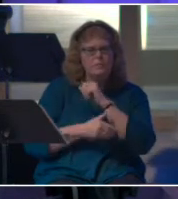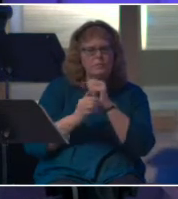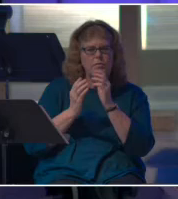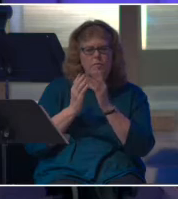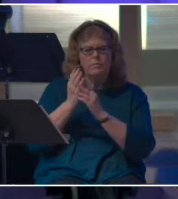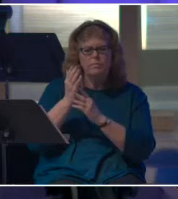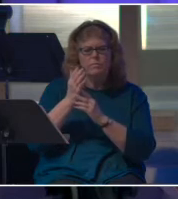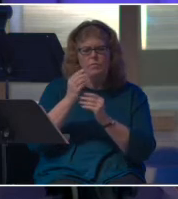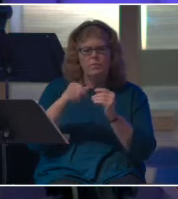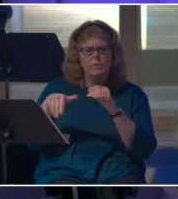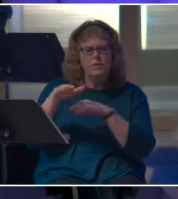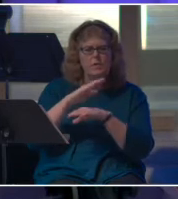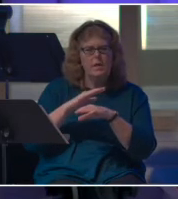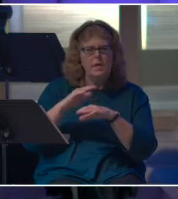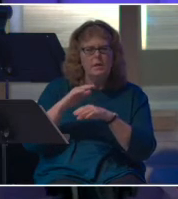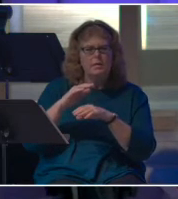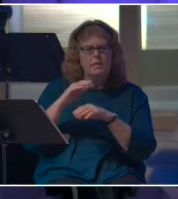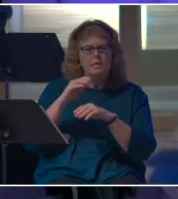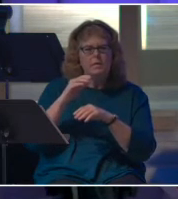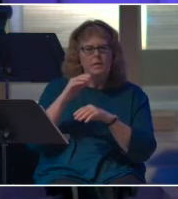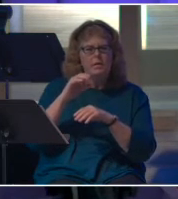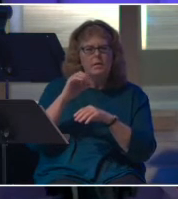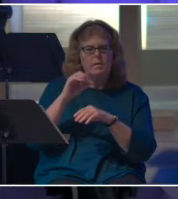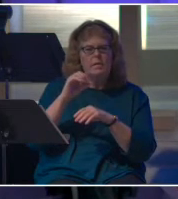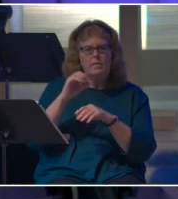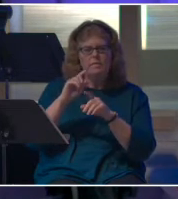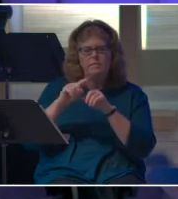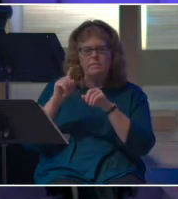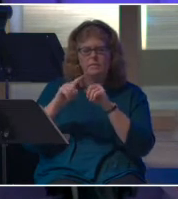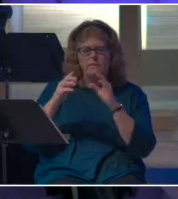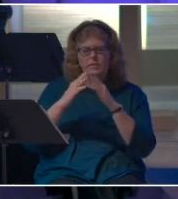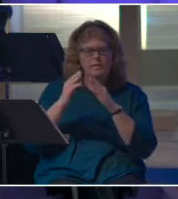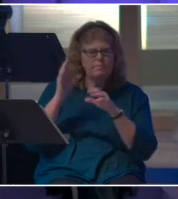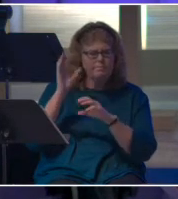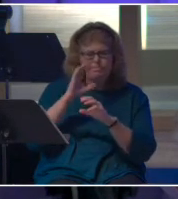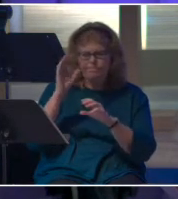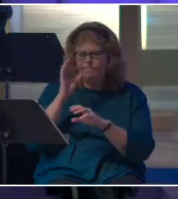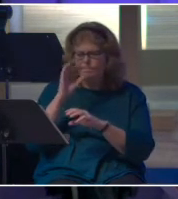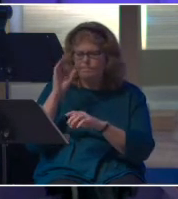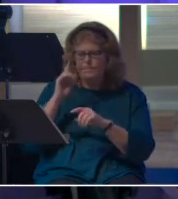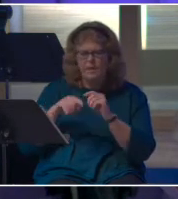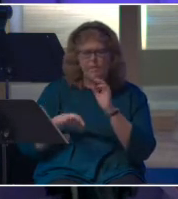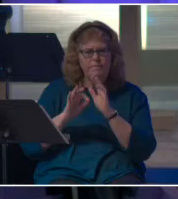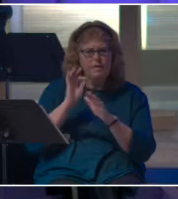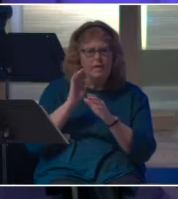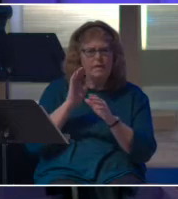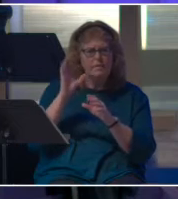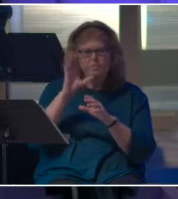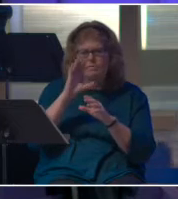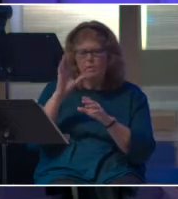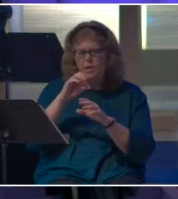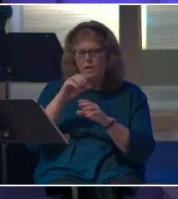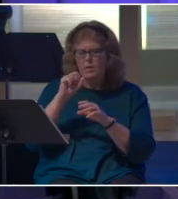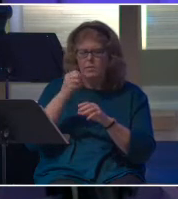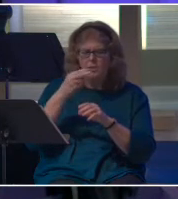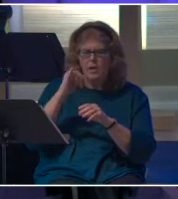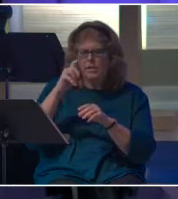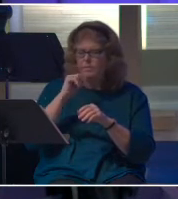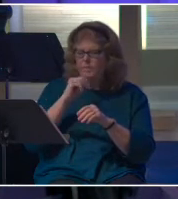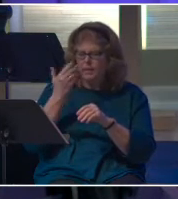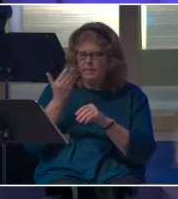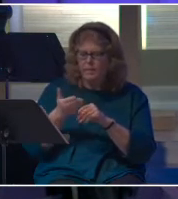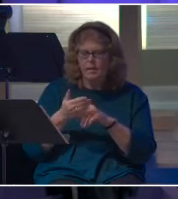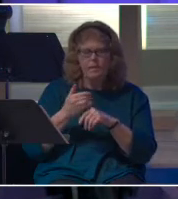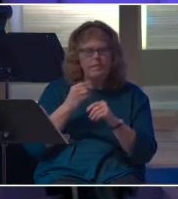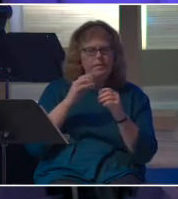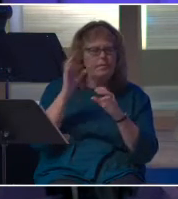through the land of Shalishah, but they did not find them. And they passed through the land of Shalim, but they were not there. Then